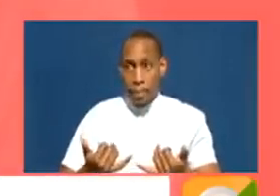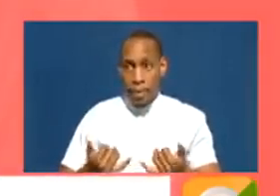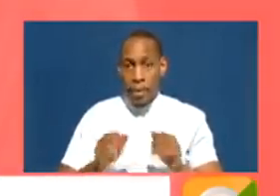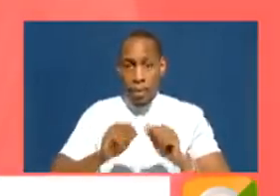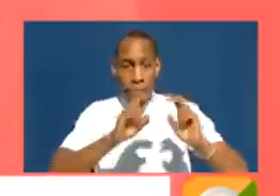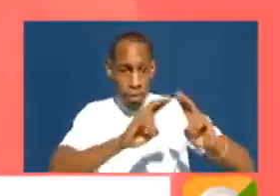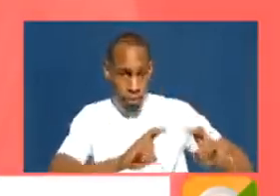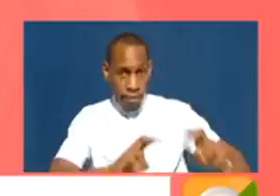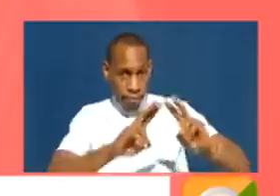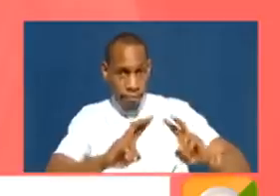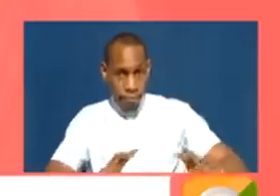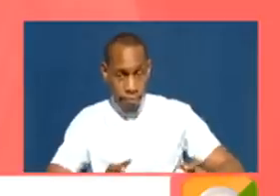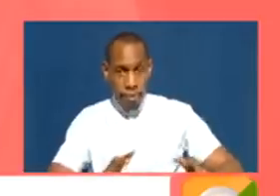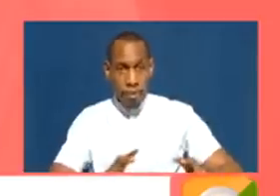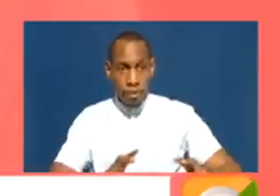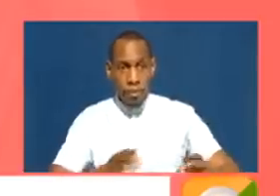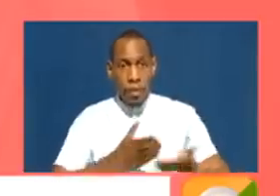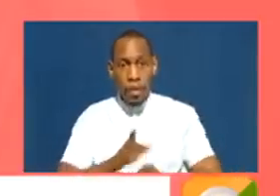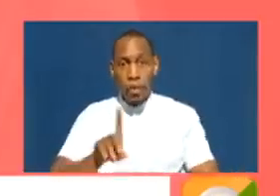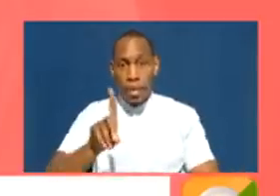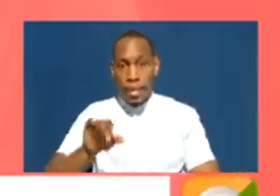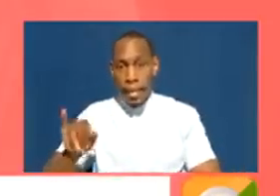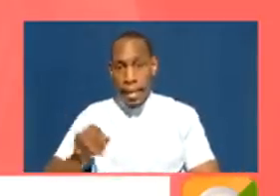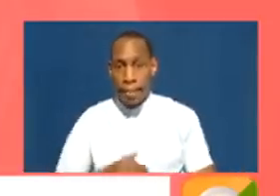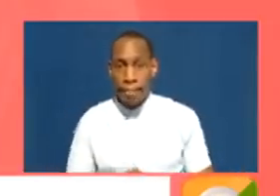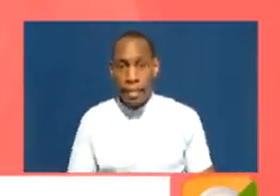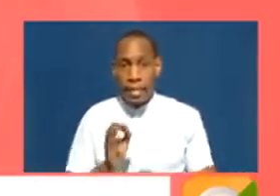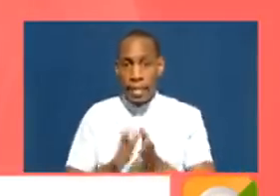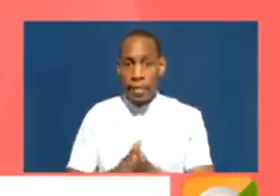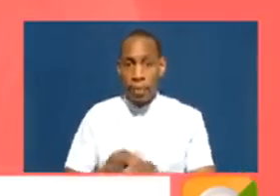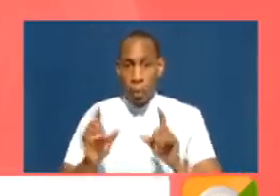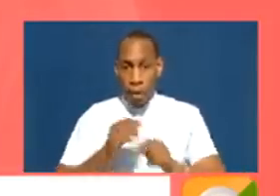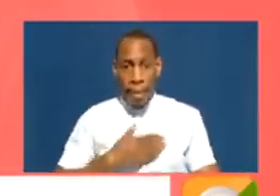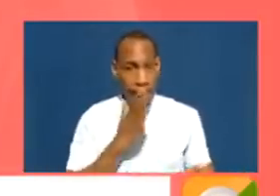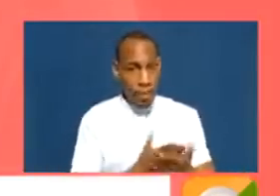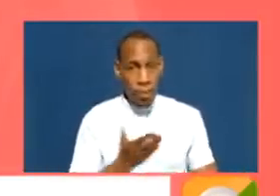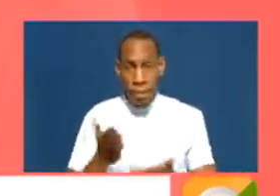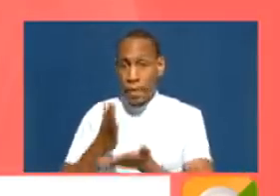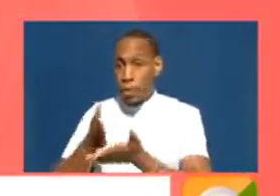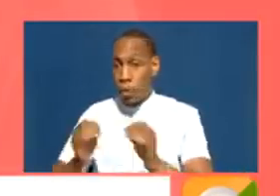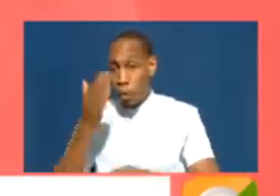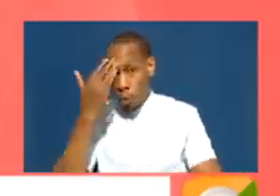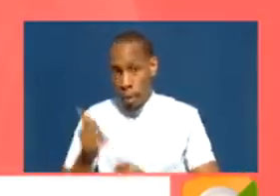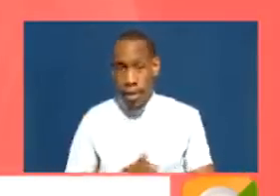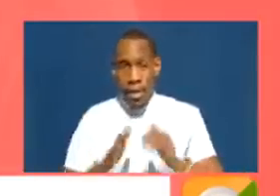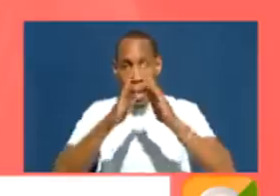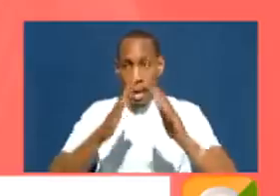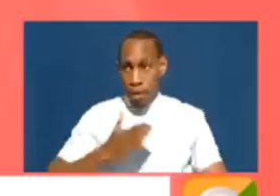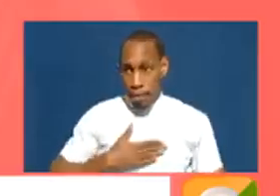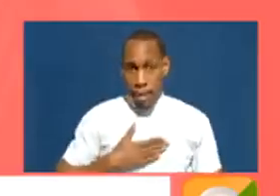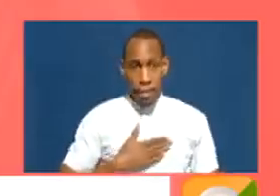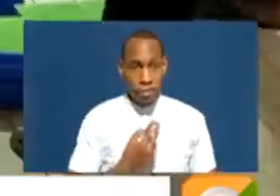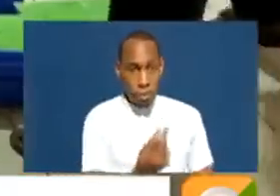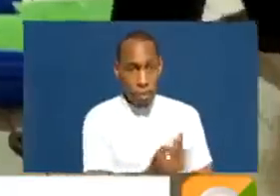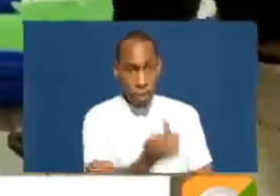be investigated by the DCI, whether I'm saying the truth or not, because to my house they